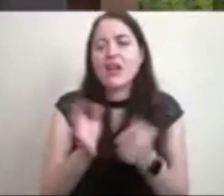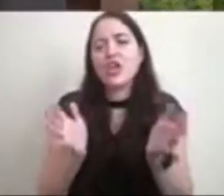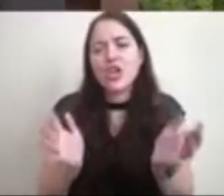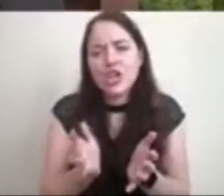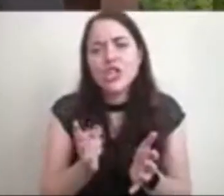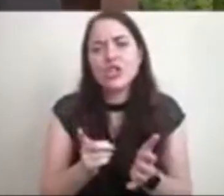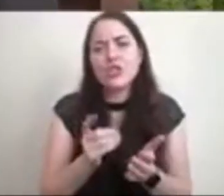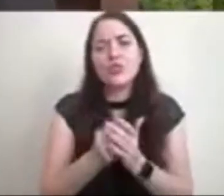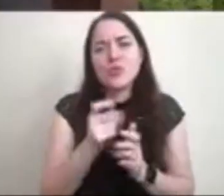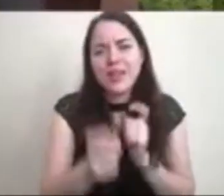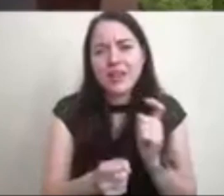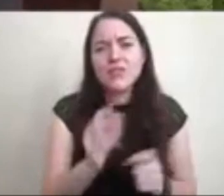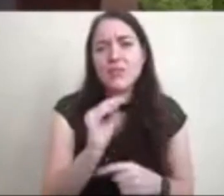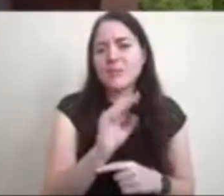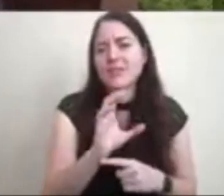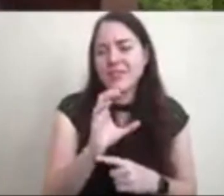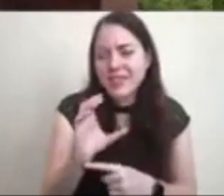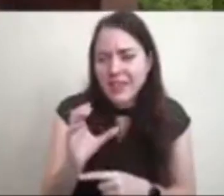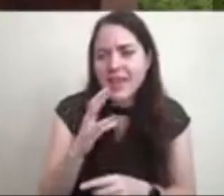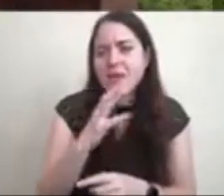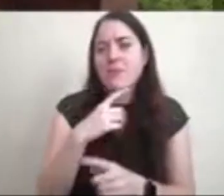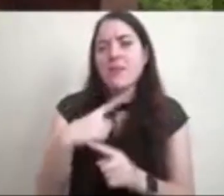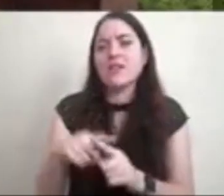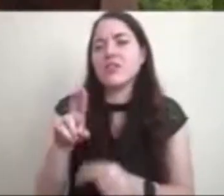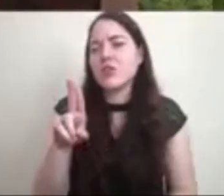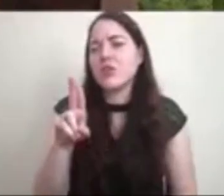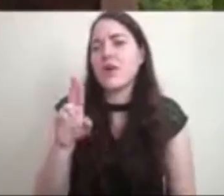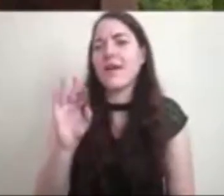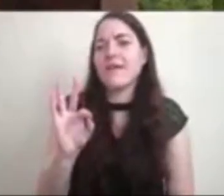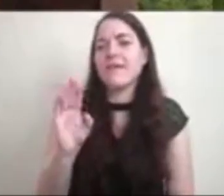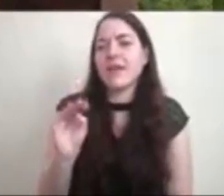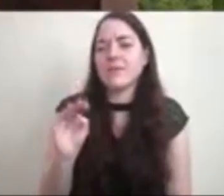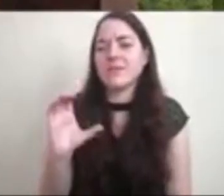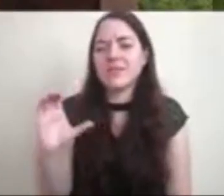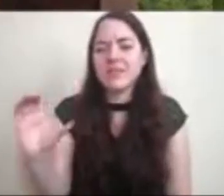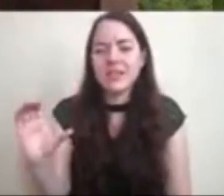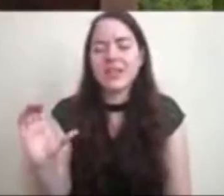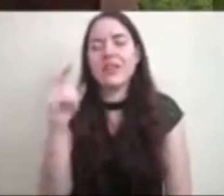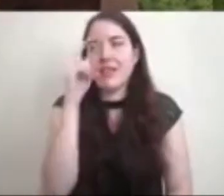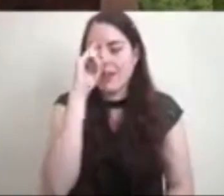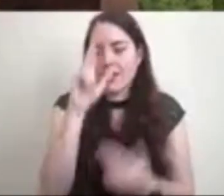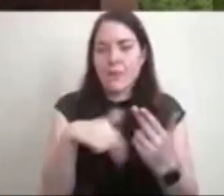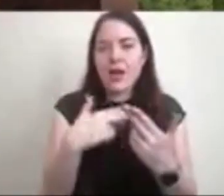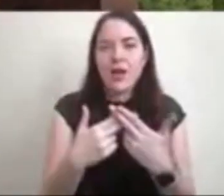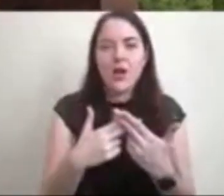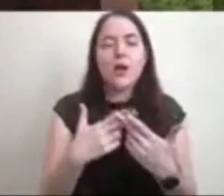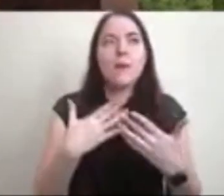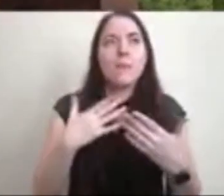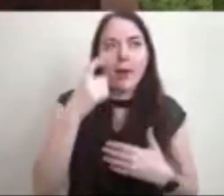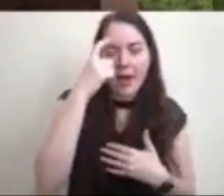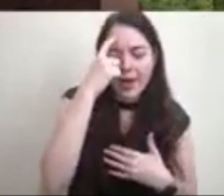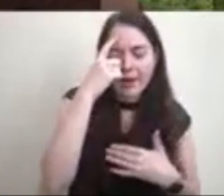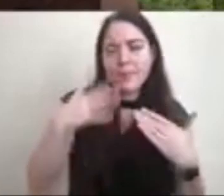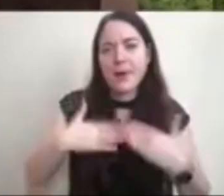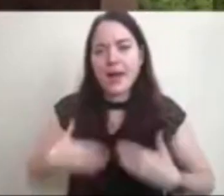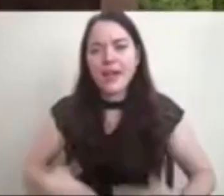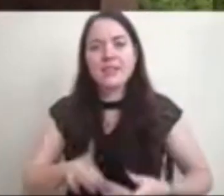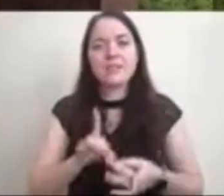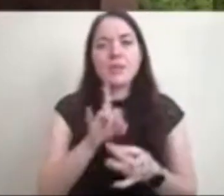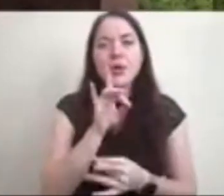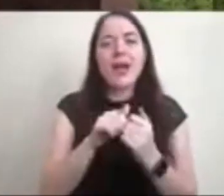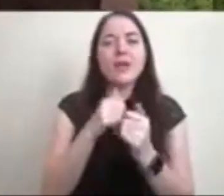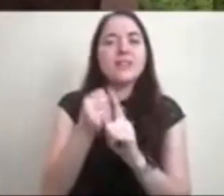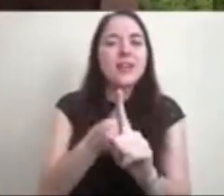UFMCC and to find your own ways to bring together mind, body, and spirit with your tithing so that your practice can be done